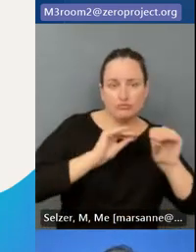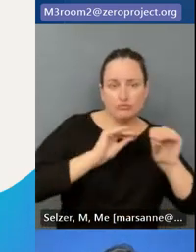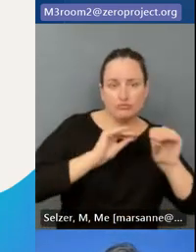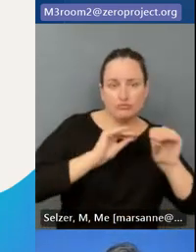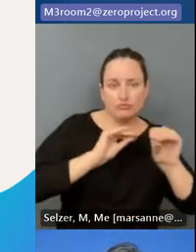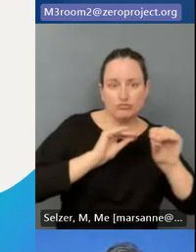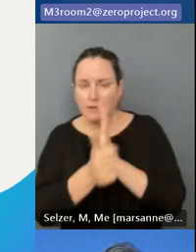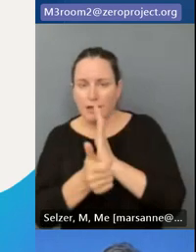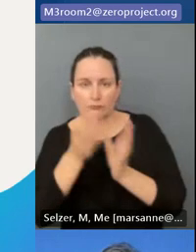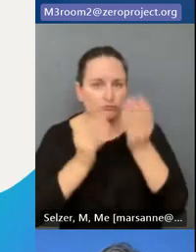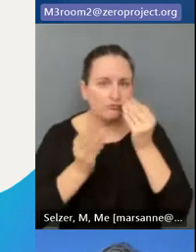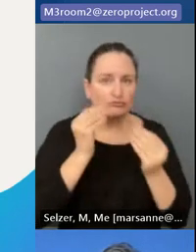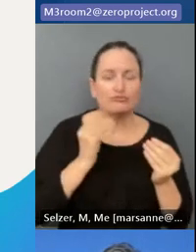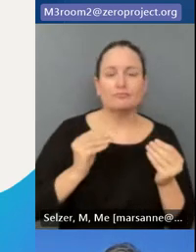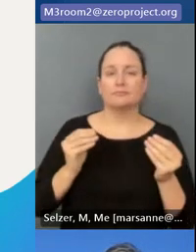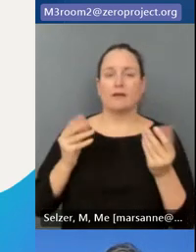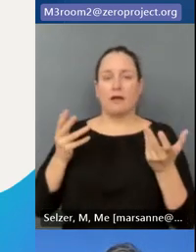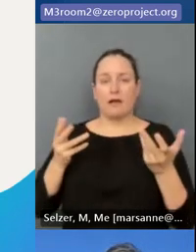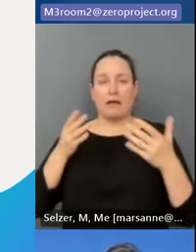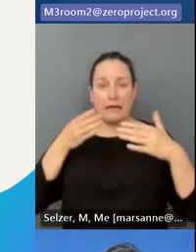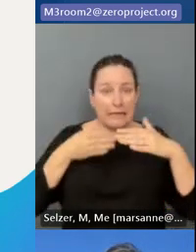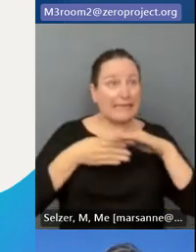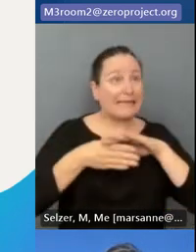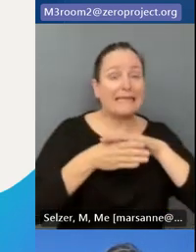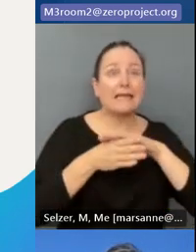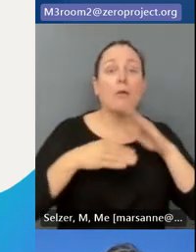in Kazakhstan. So